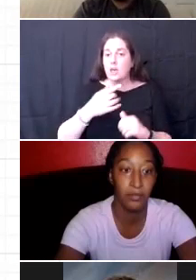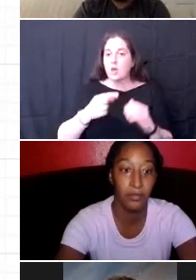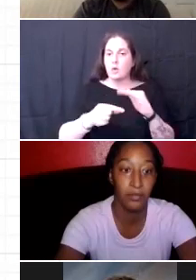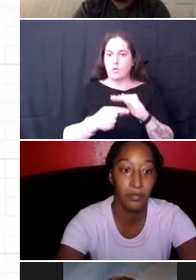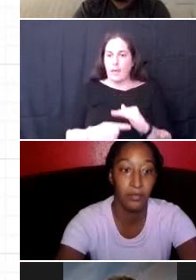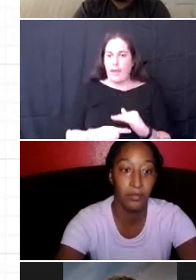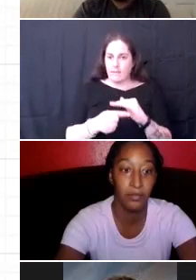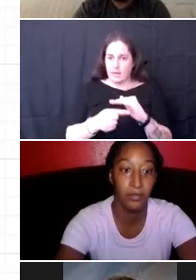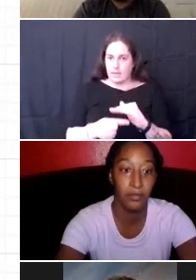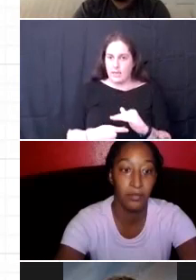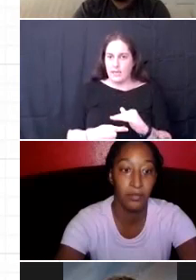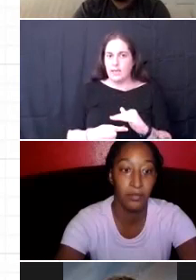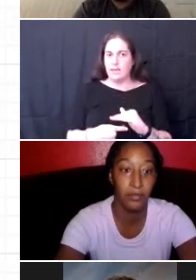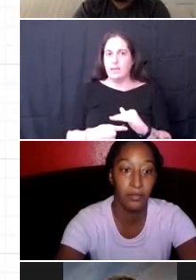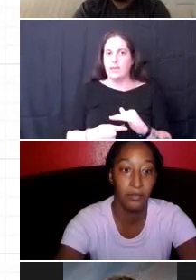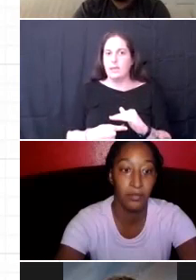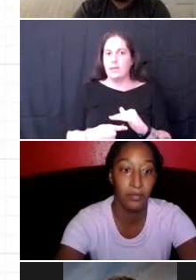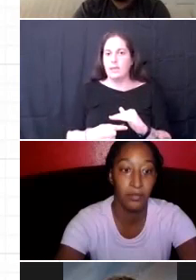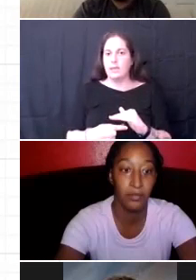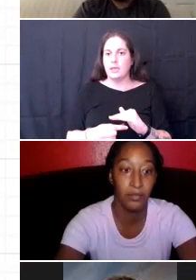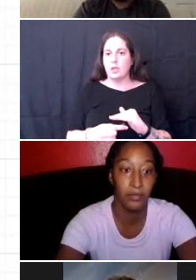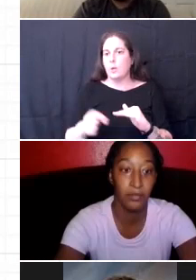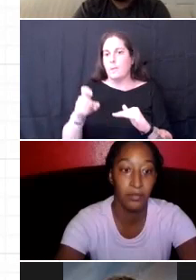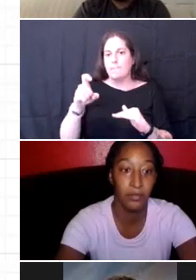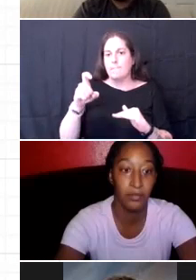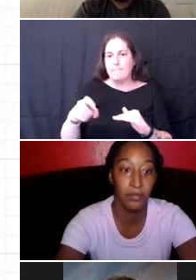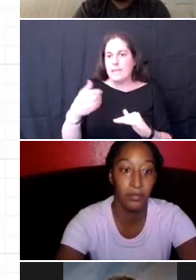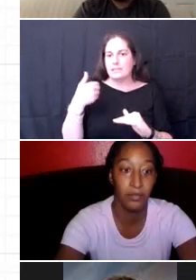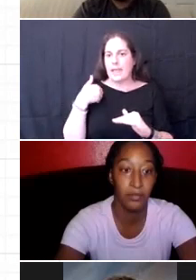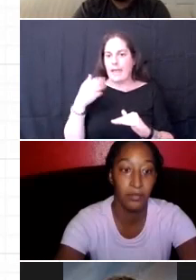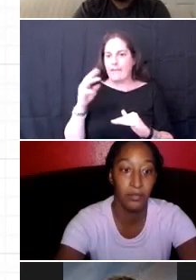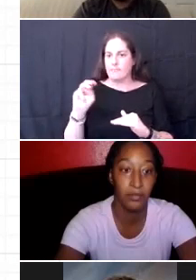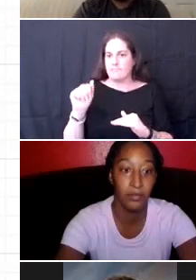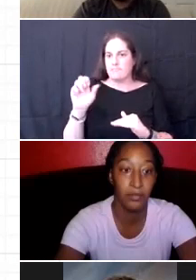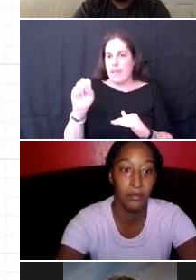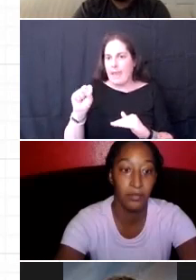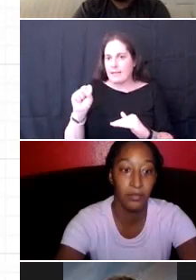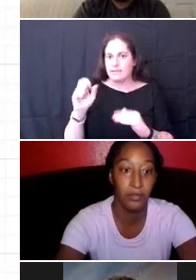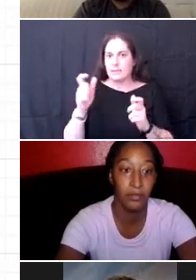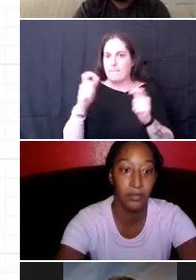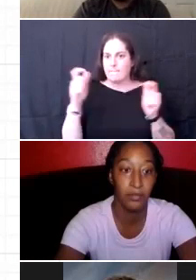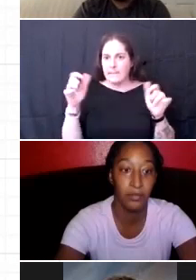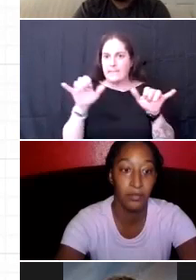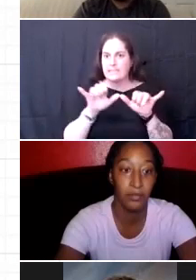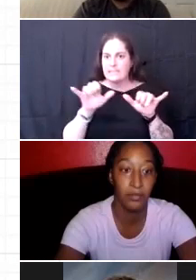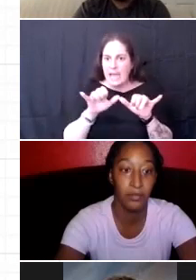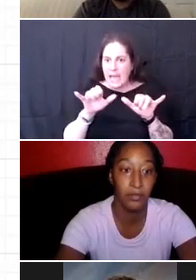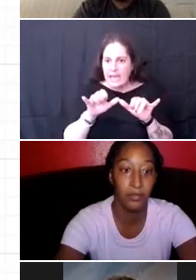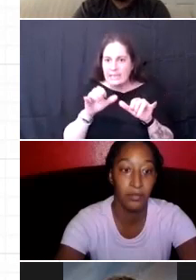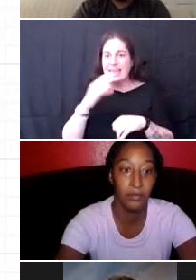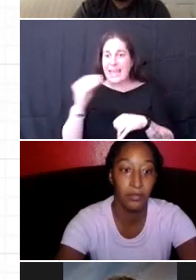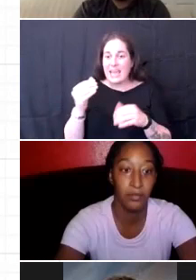have, you know, objects that are fairly big in size and fairly close